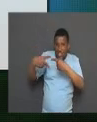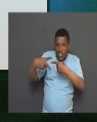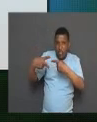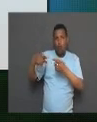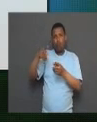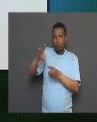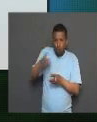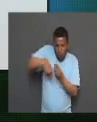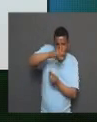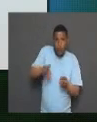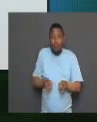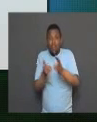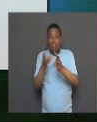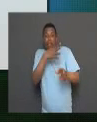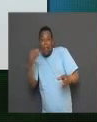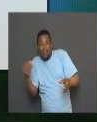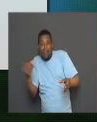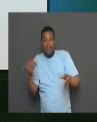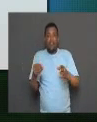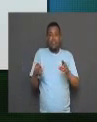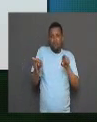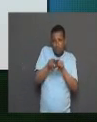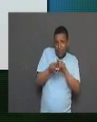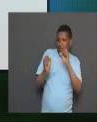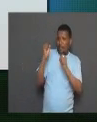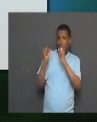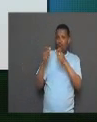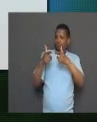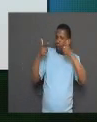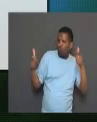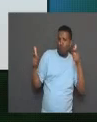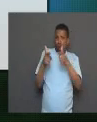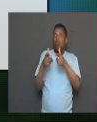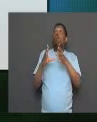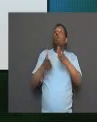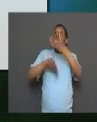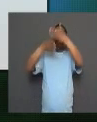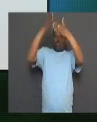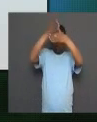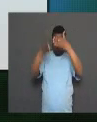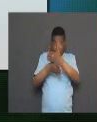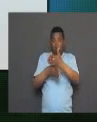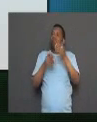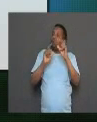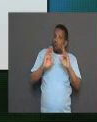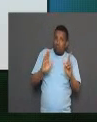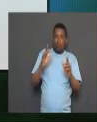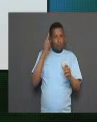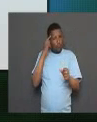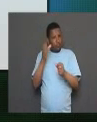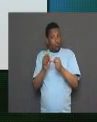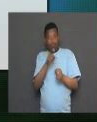local roads, and the relative sizes of the buildings. And